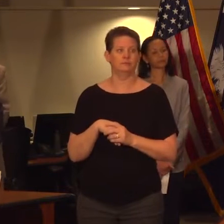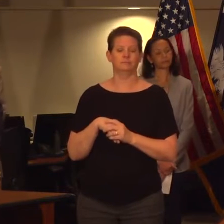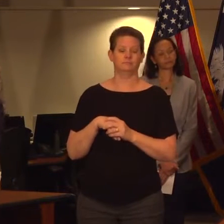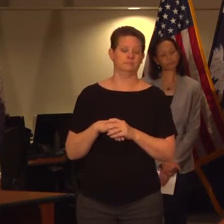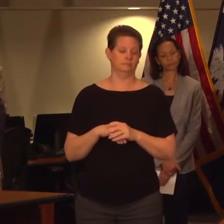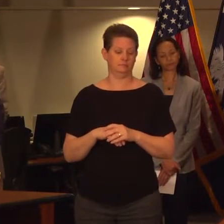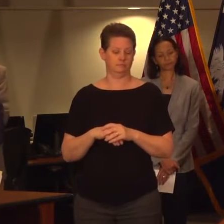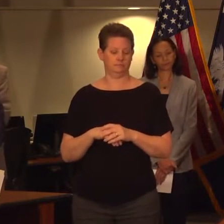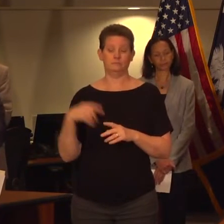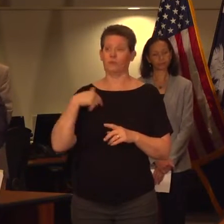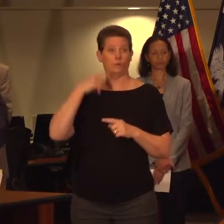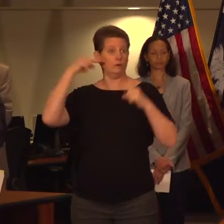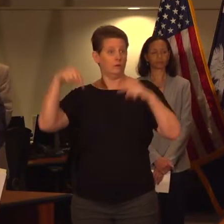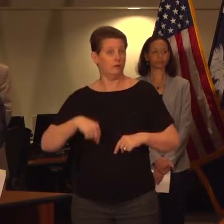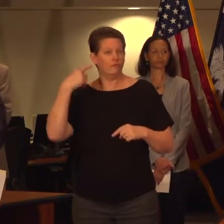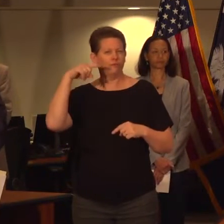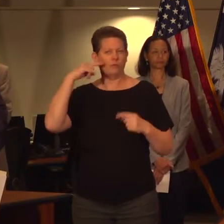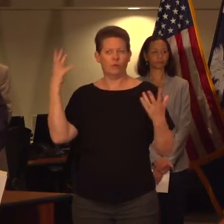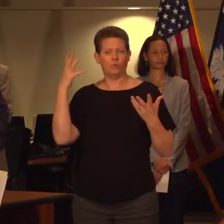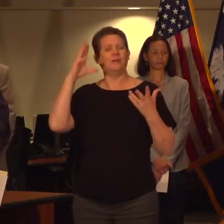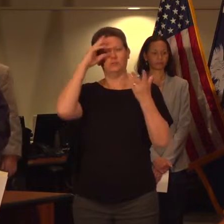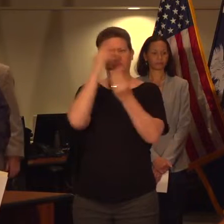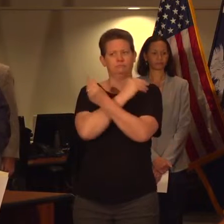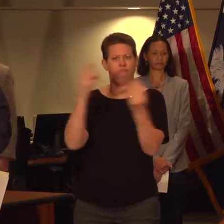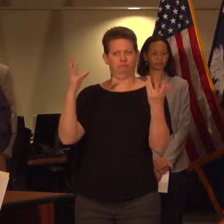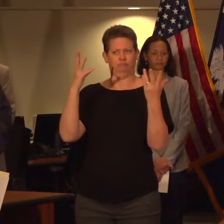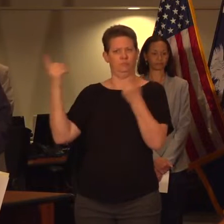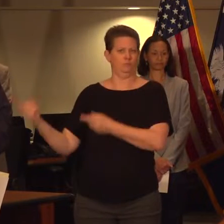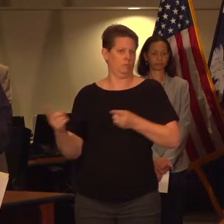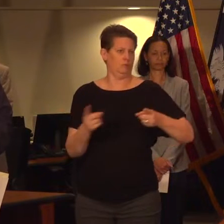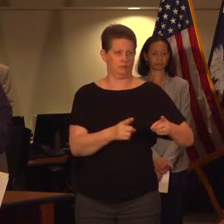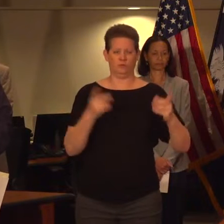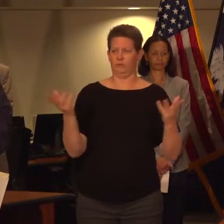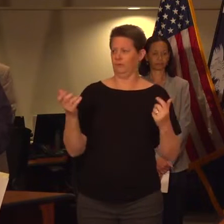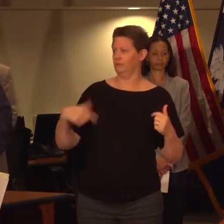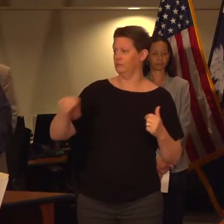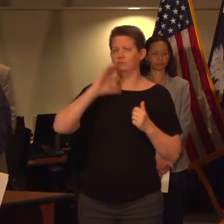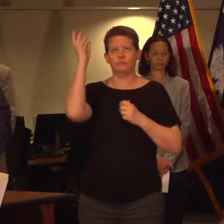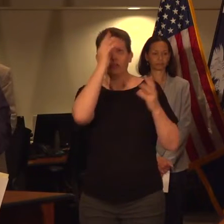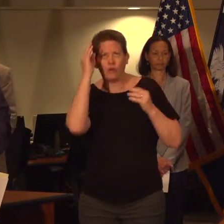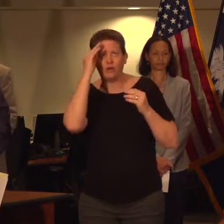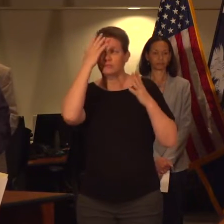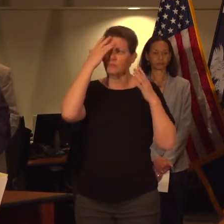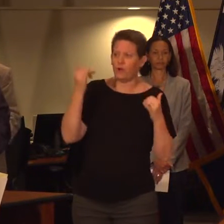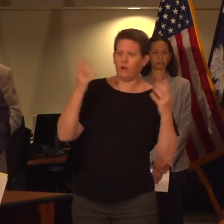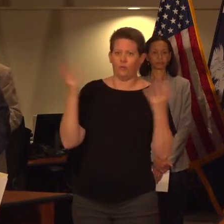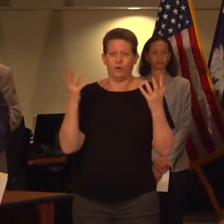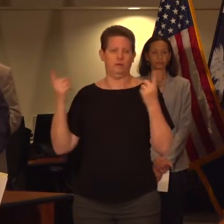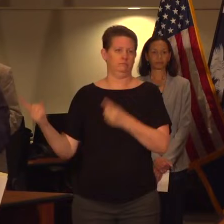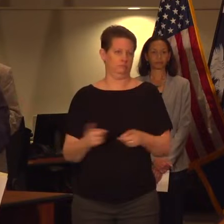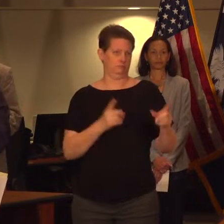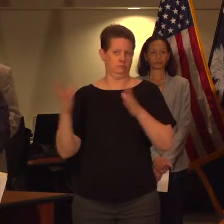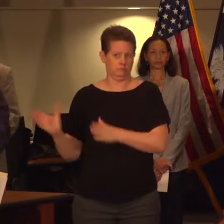of these press conferences is to let people know what we're doing, what we're thinking, and why we're doing it. And so